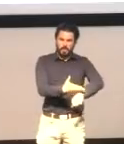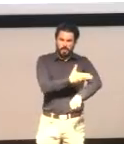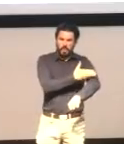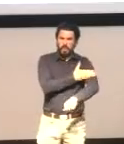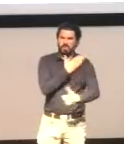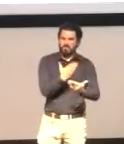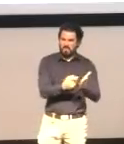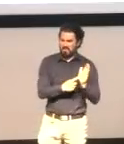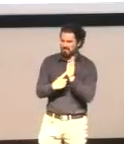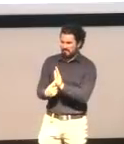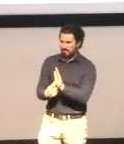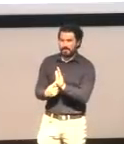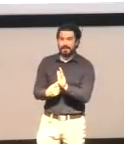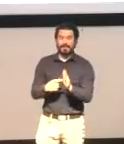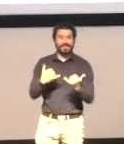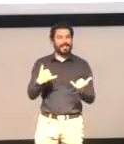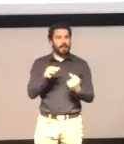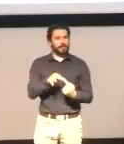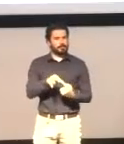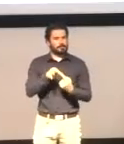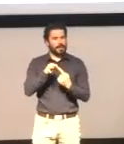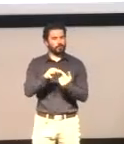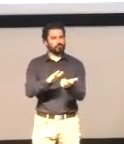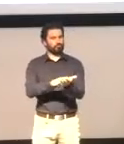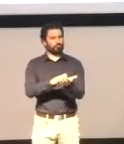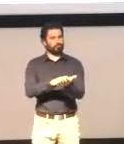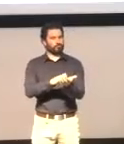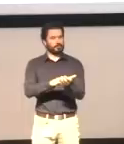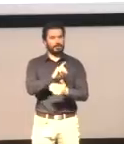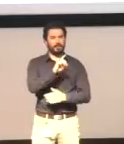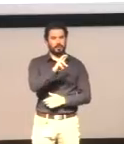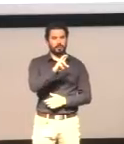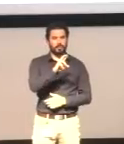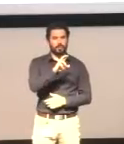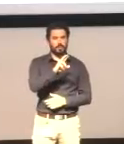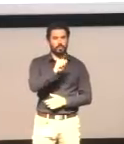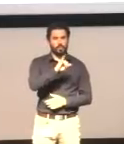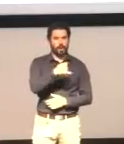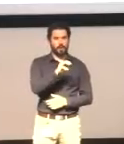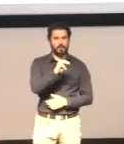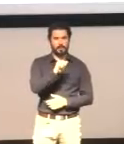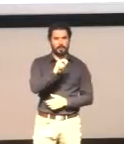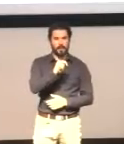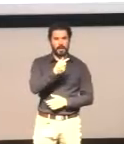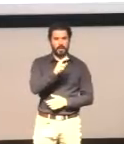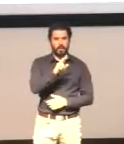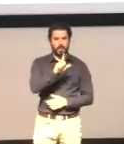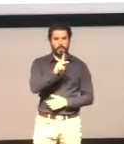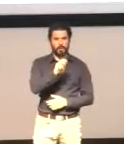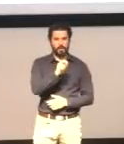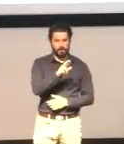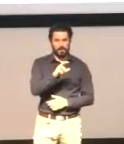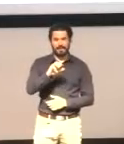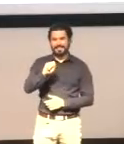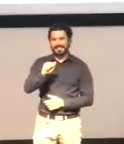I want to give a special acknowledgement and shout out to Dr. Raj Mangrulkar and Sarah Weir and